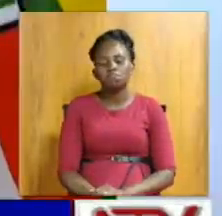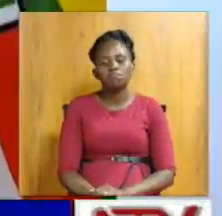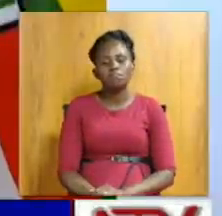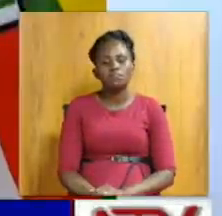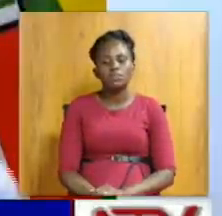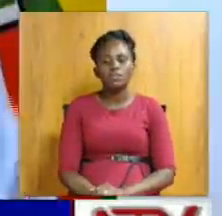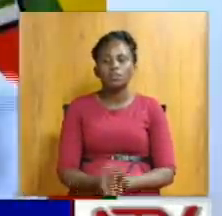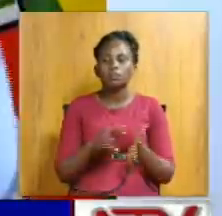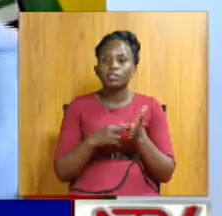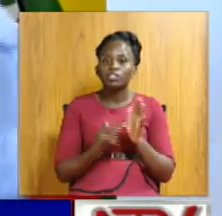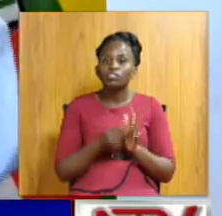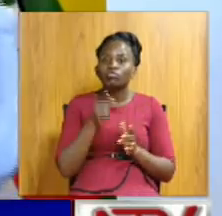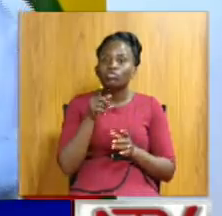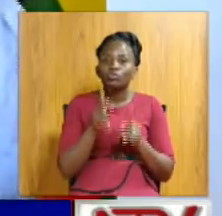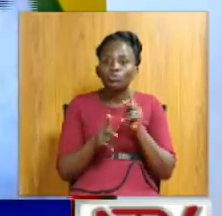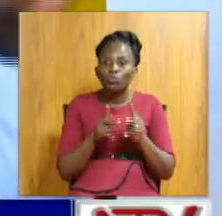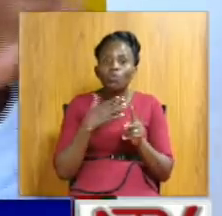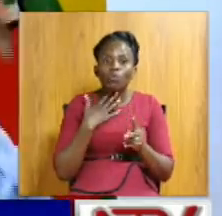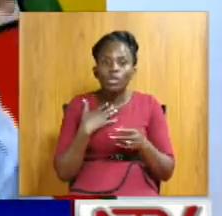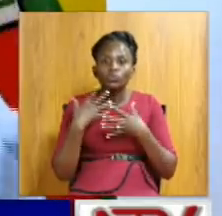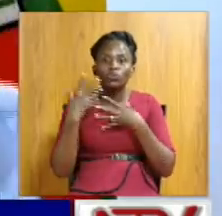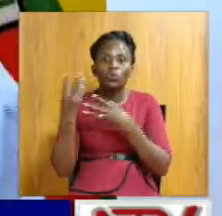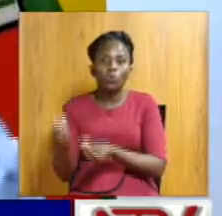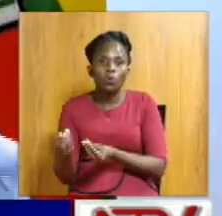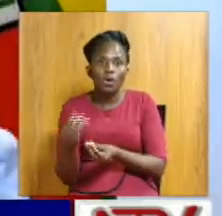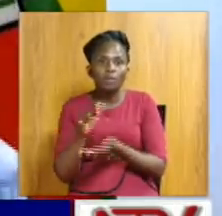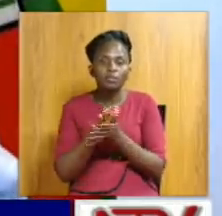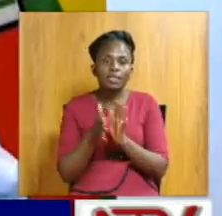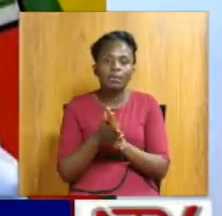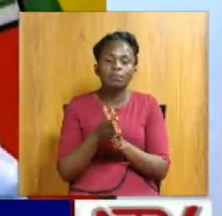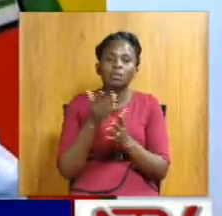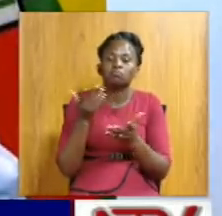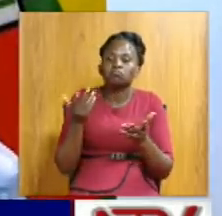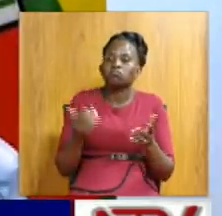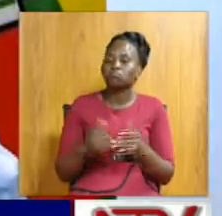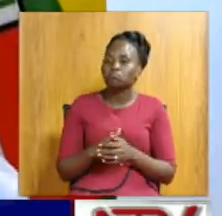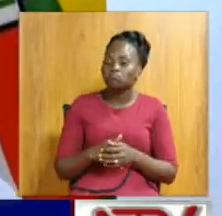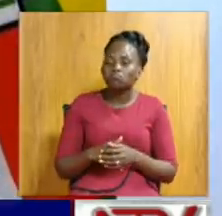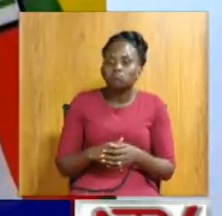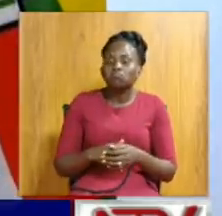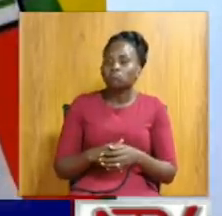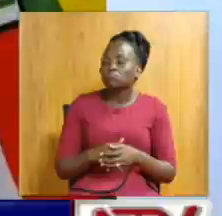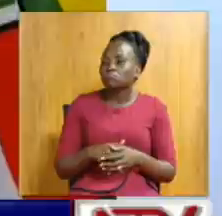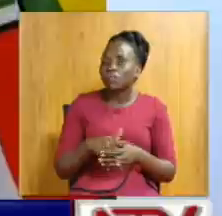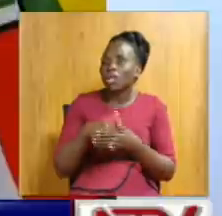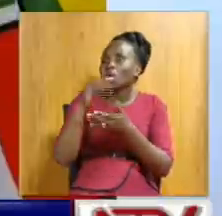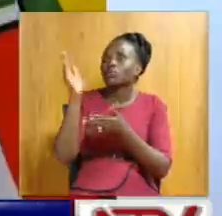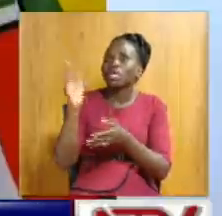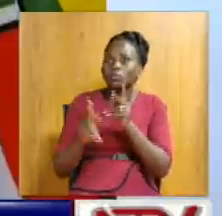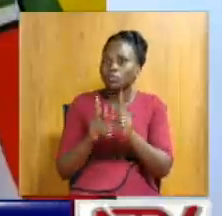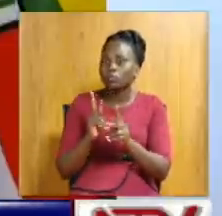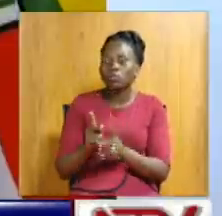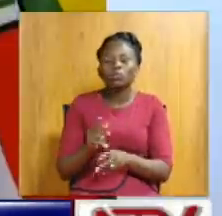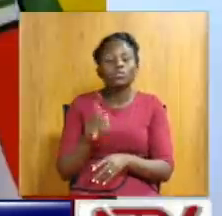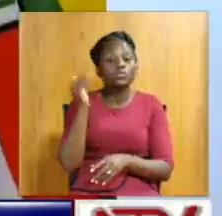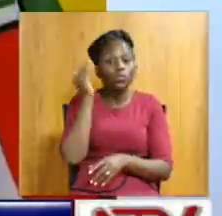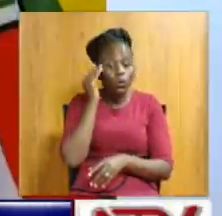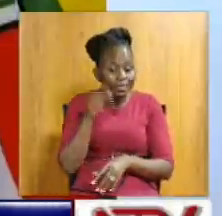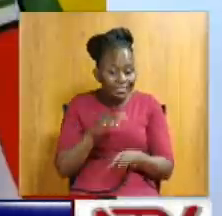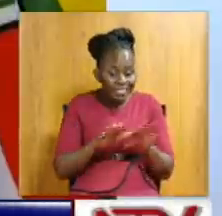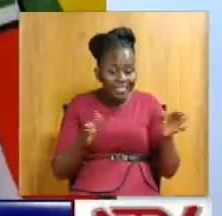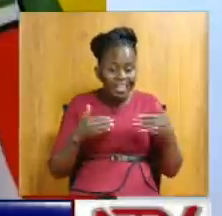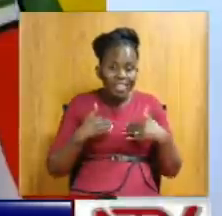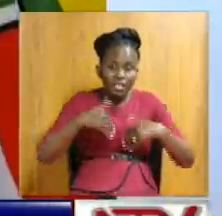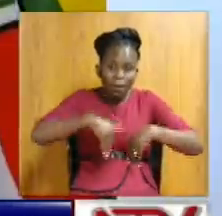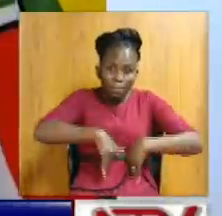So those who like to go and be like foreigners, you know that this land has got its owners.